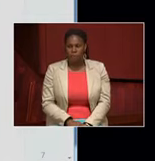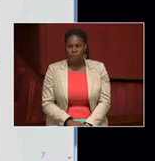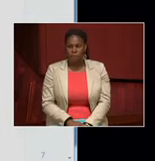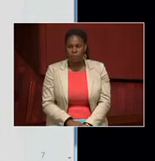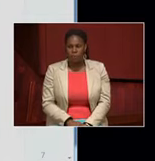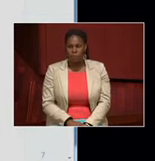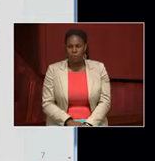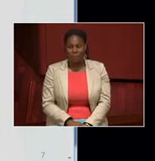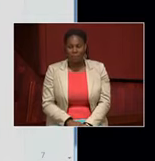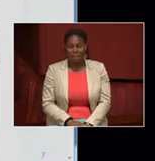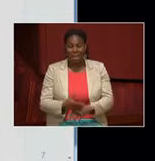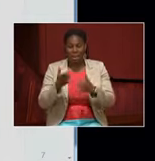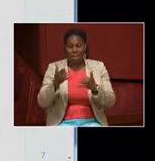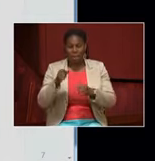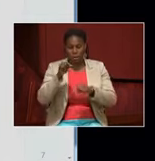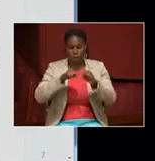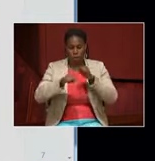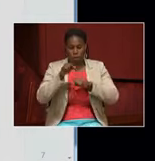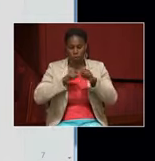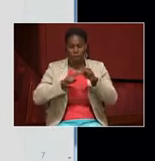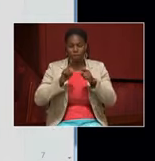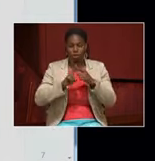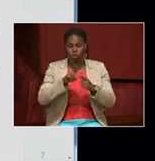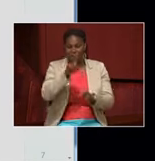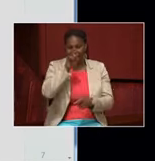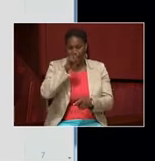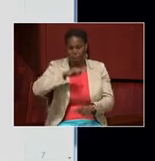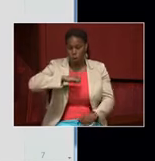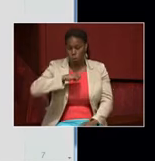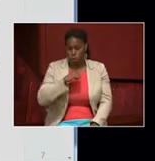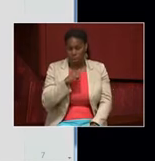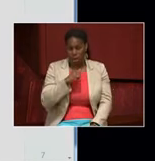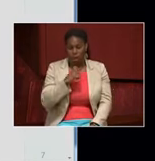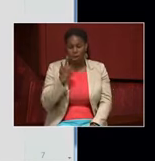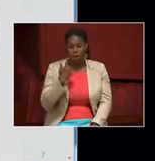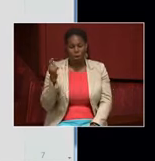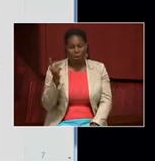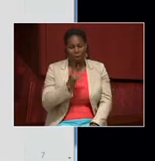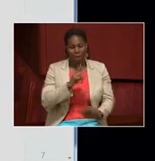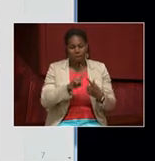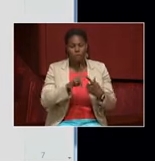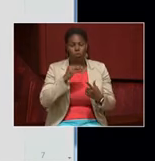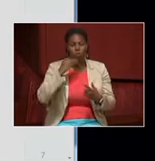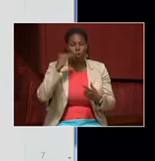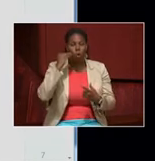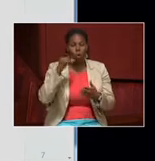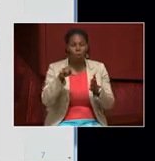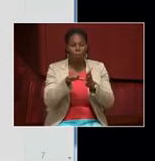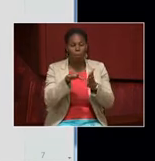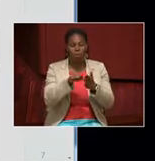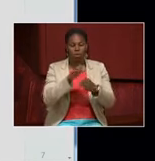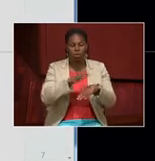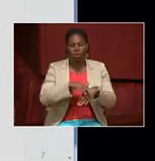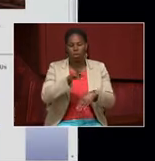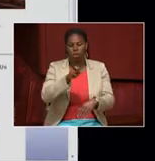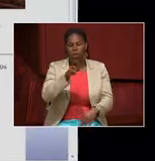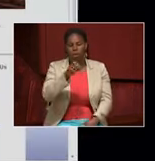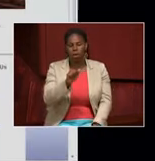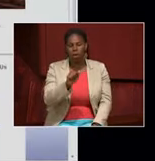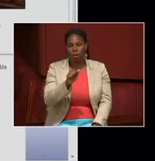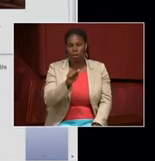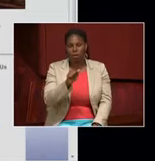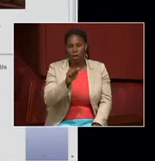Now I'm going to go back to the Eagle's Wings. This is one method of getting back to the home page on the NARA website. So